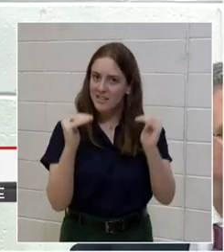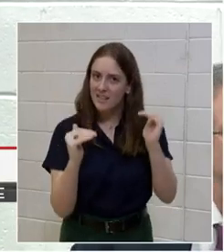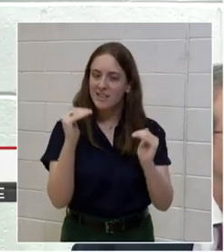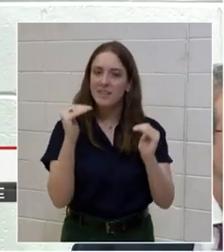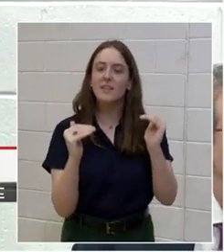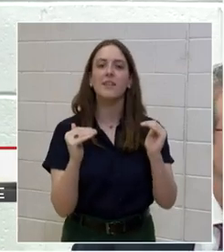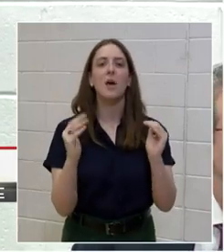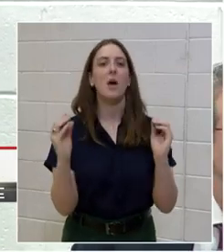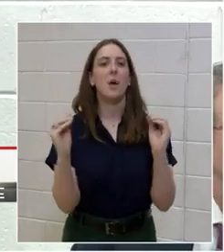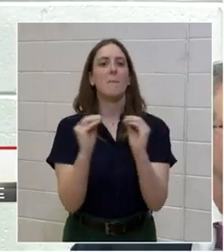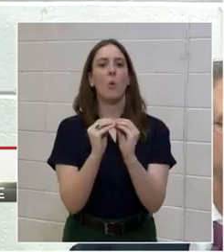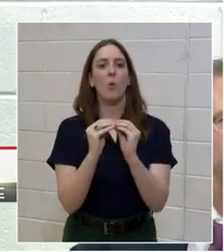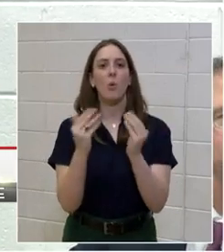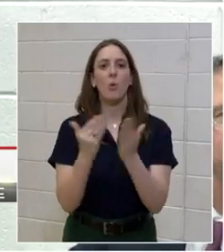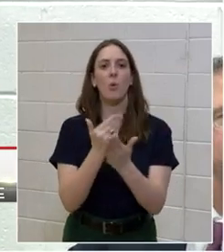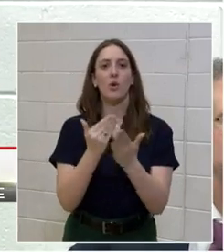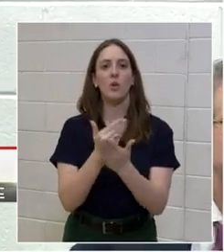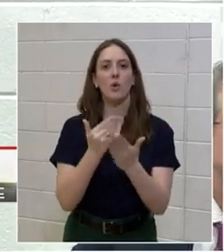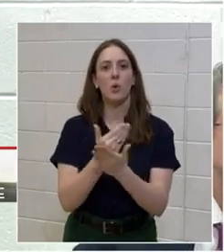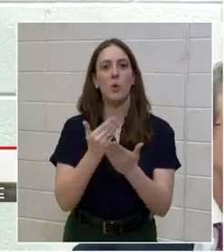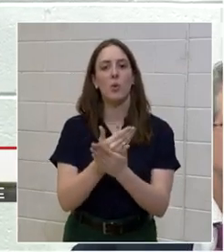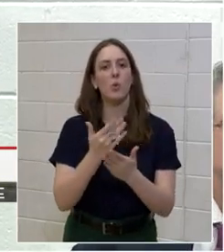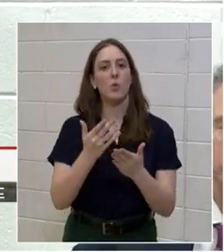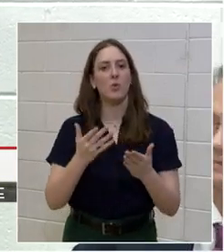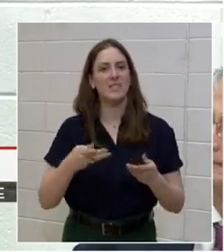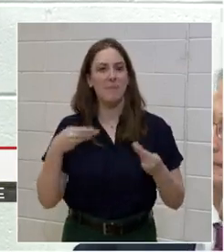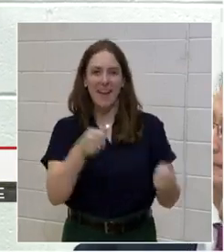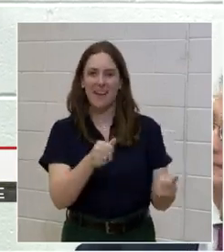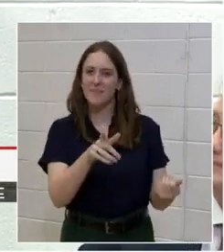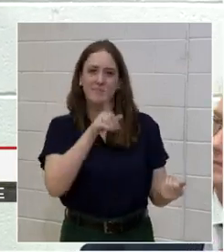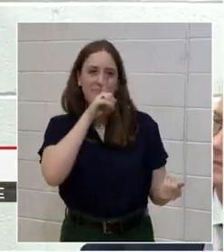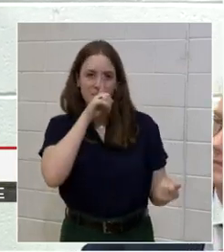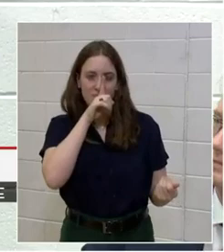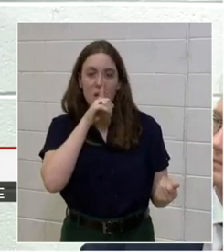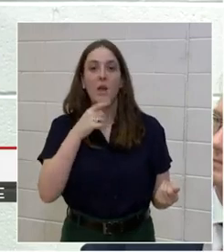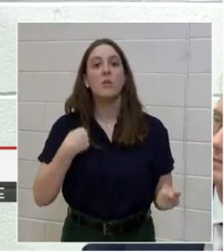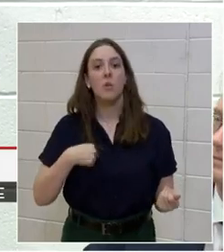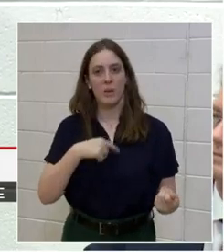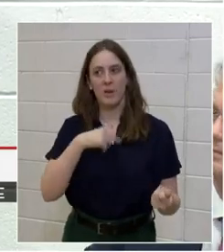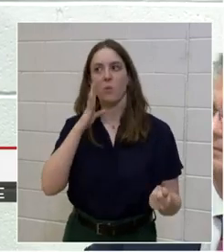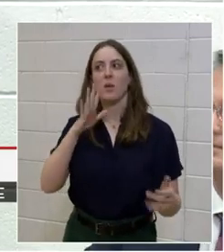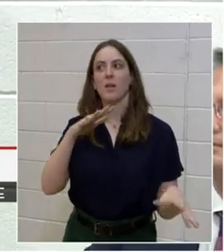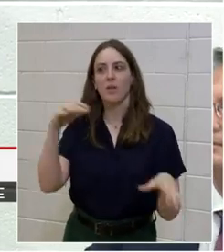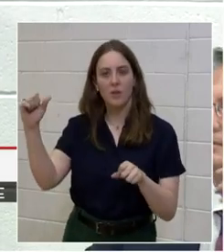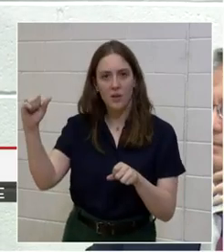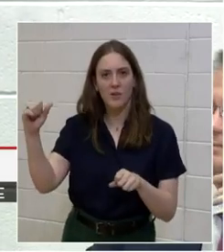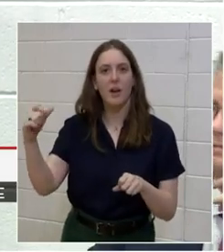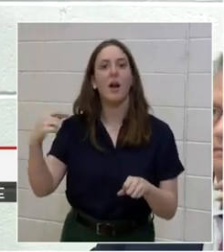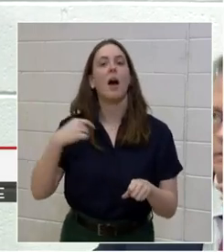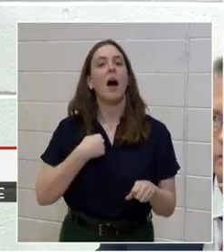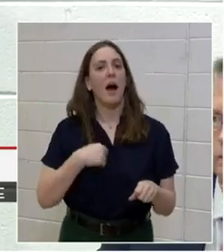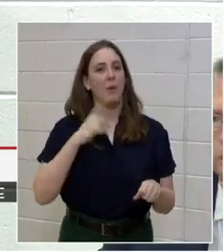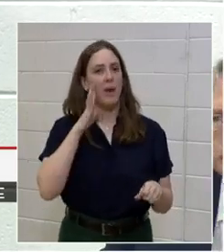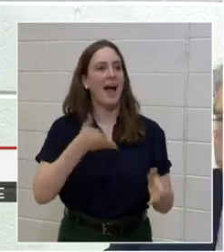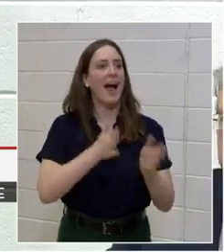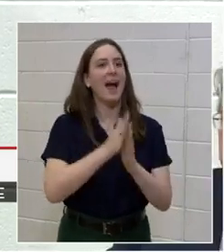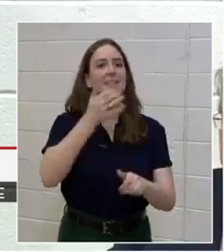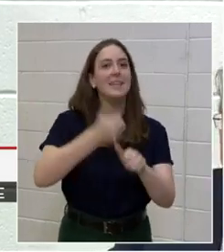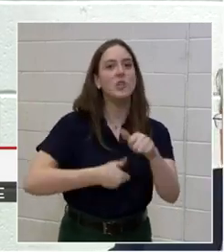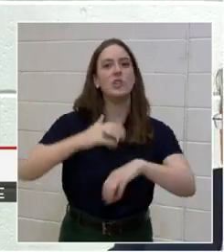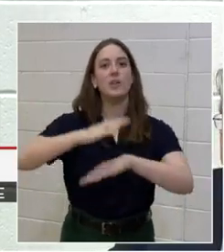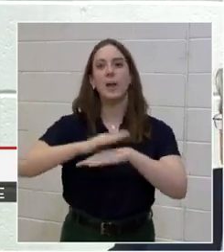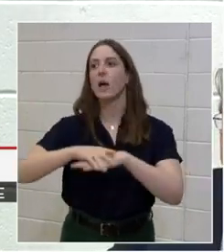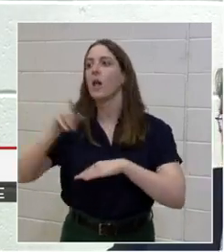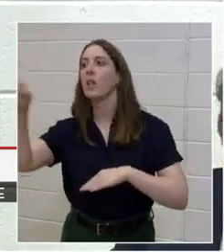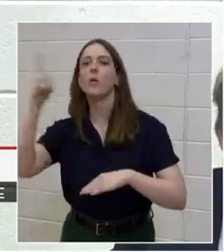lot more new spending. So we're going to go, and I'm going to ask each table to say one thing that's important to